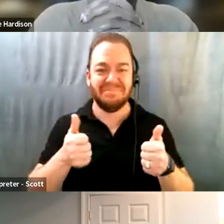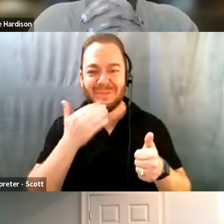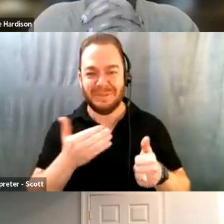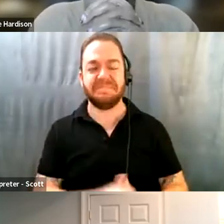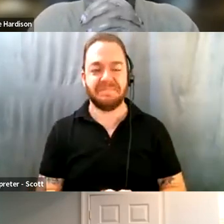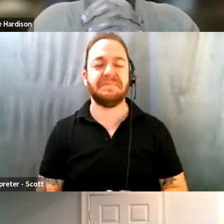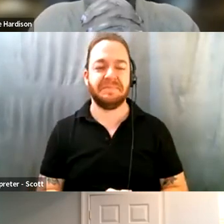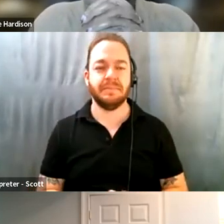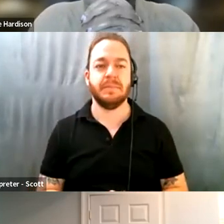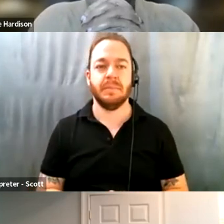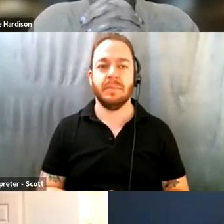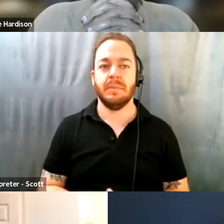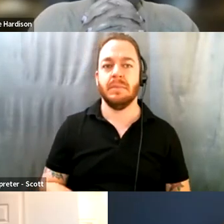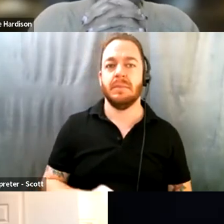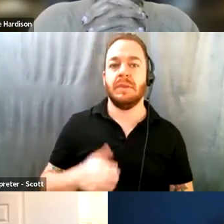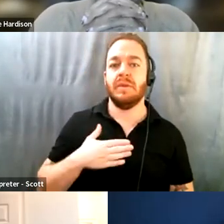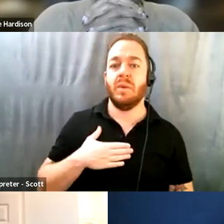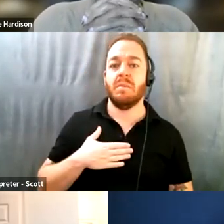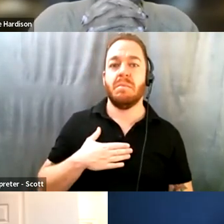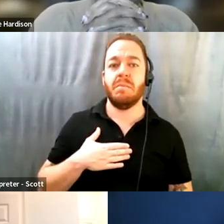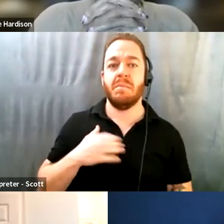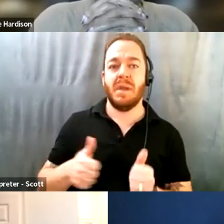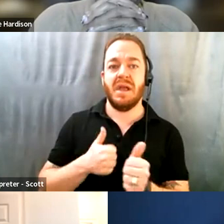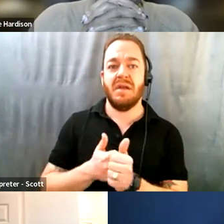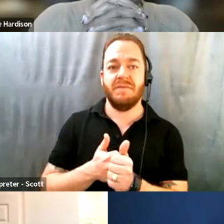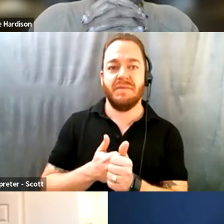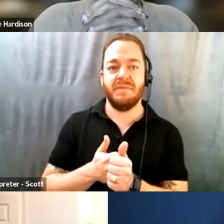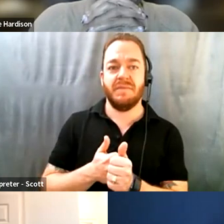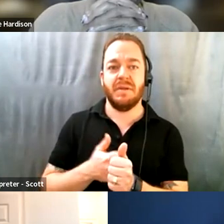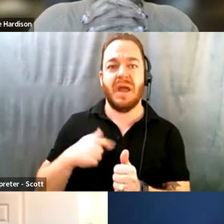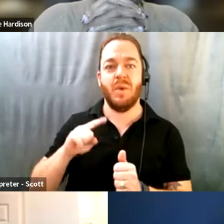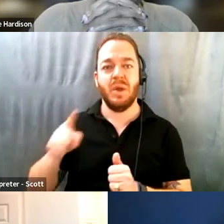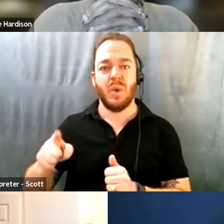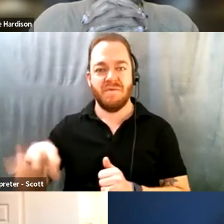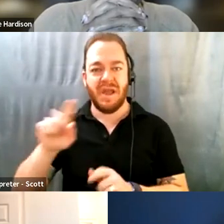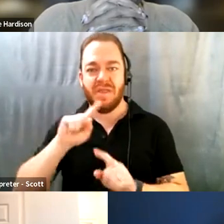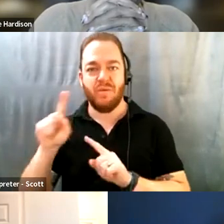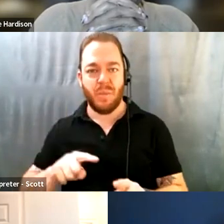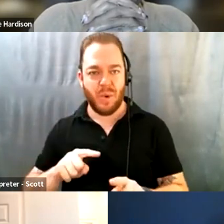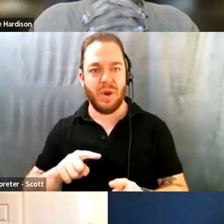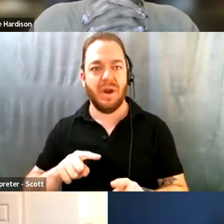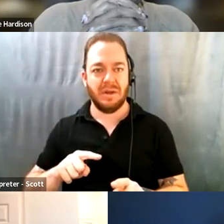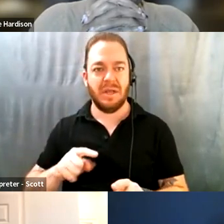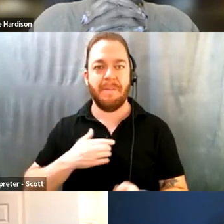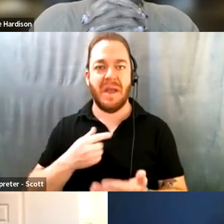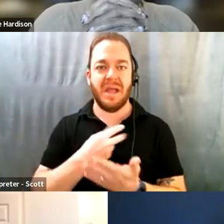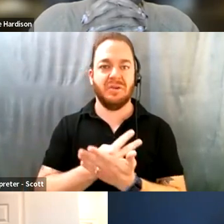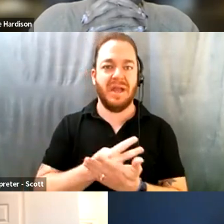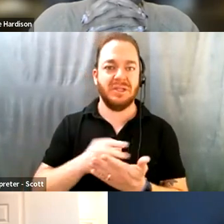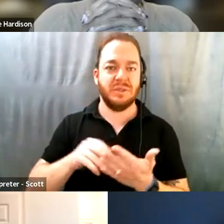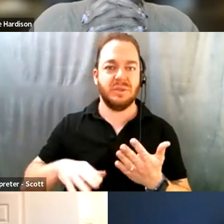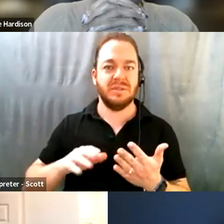That's good. Luke's, my follow-ups are going to be to go back and dig up that report that my graduate students put together on